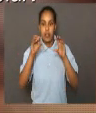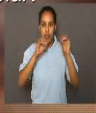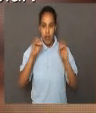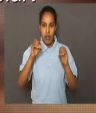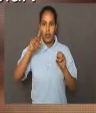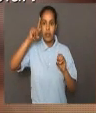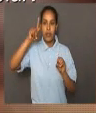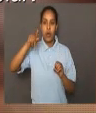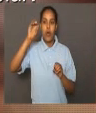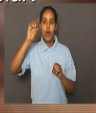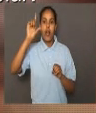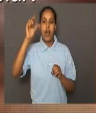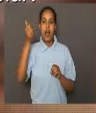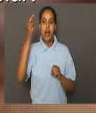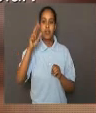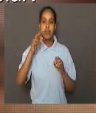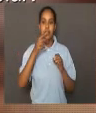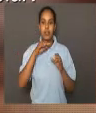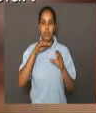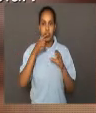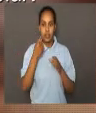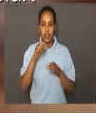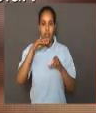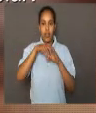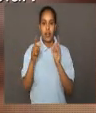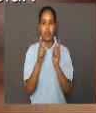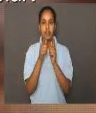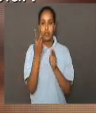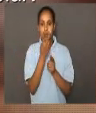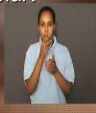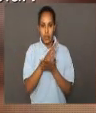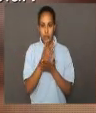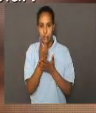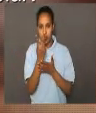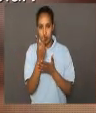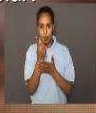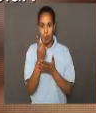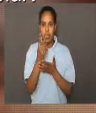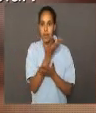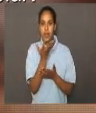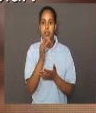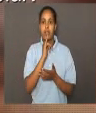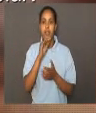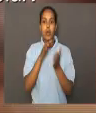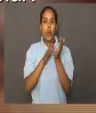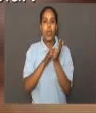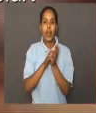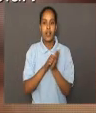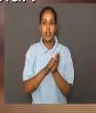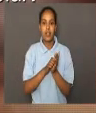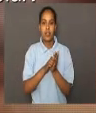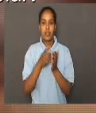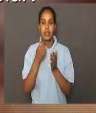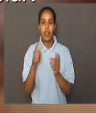is nonpolar. The interaction between these two substances is